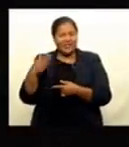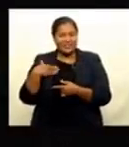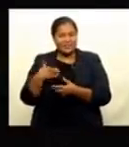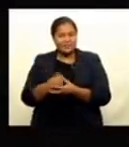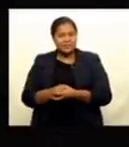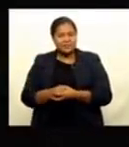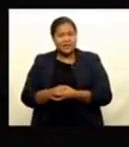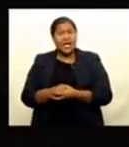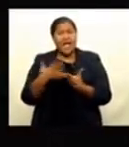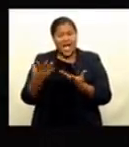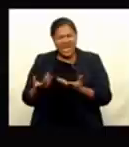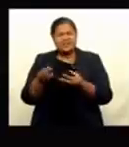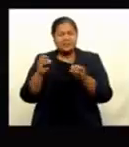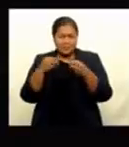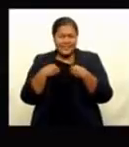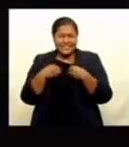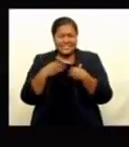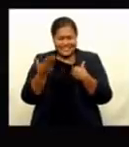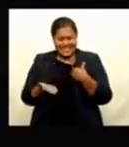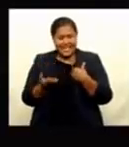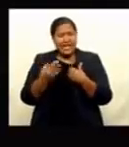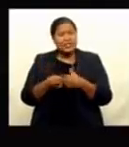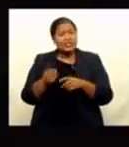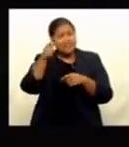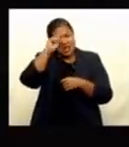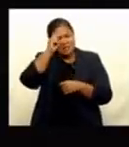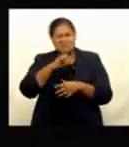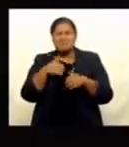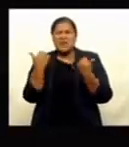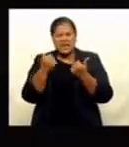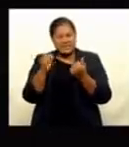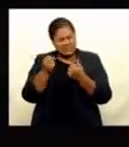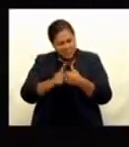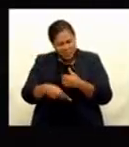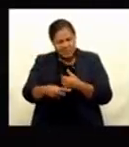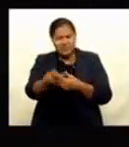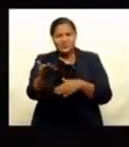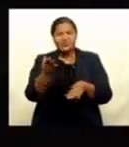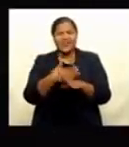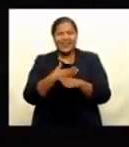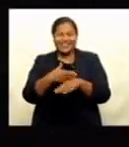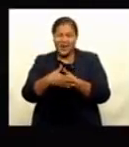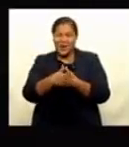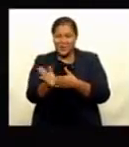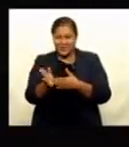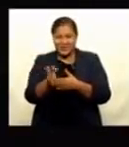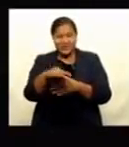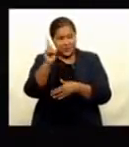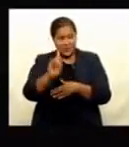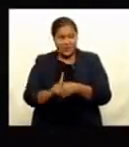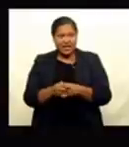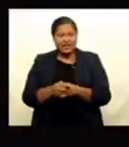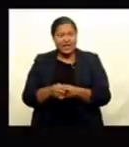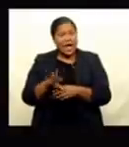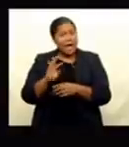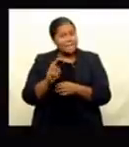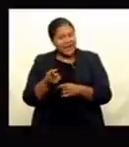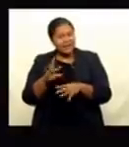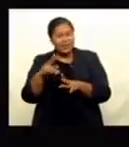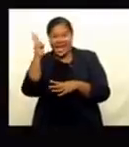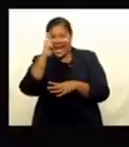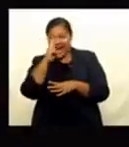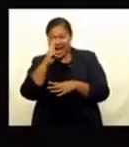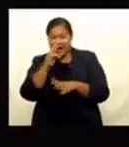in terms of the businesses in Tavua, majority are still open as of today, apart from the high-risk